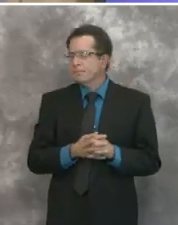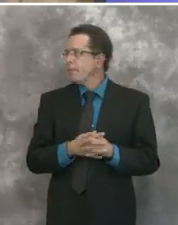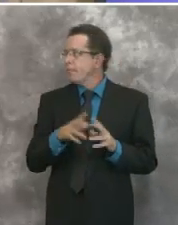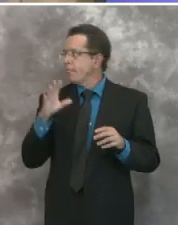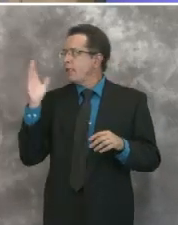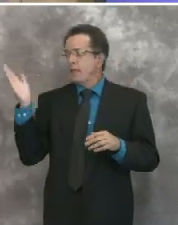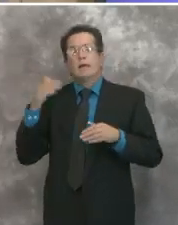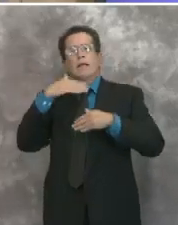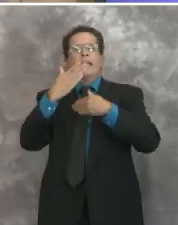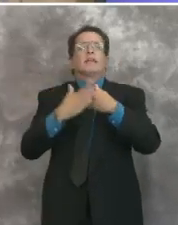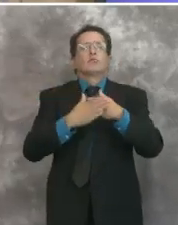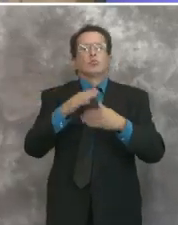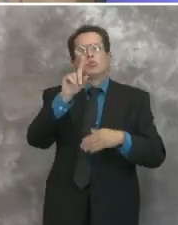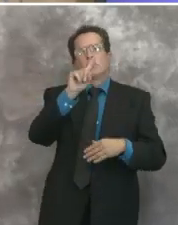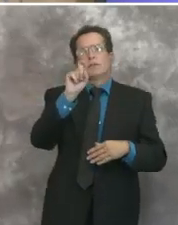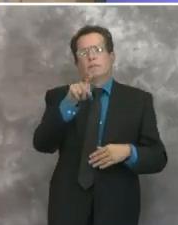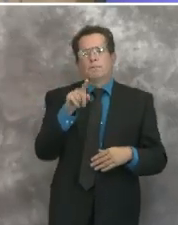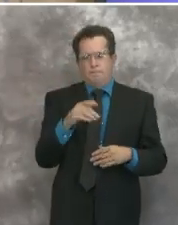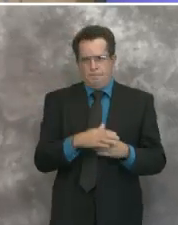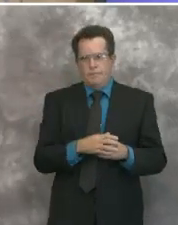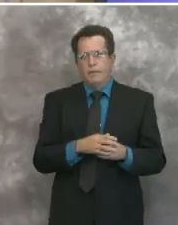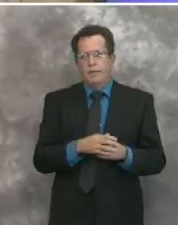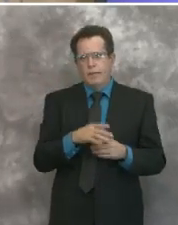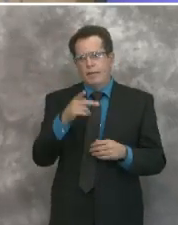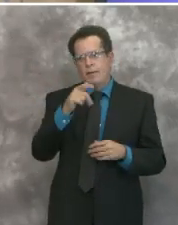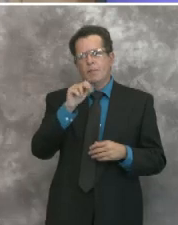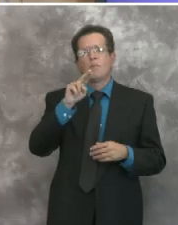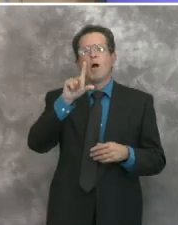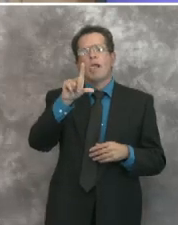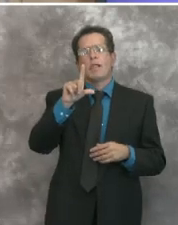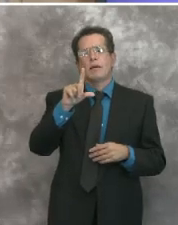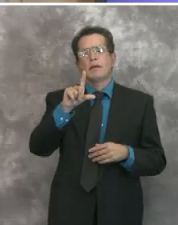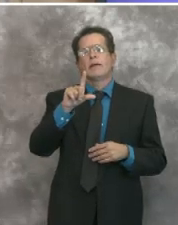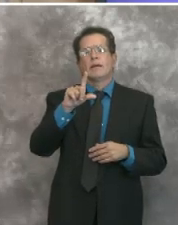Okay, next question. Paul Sisson with